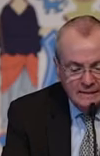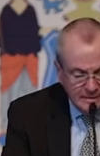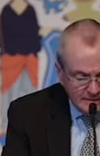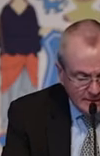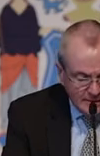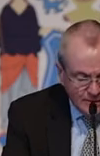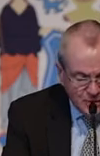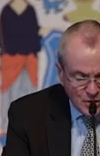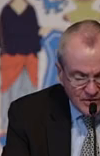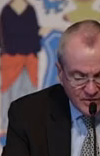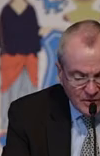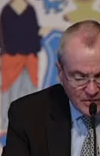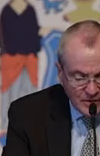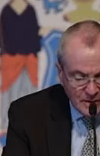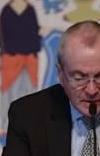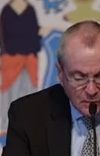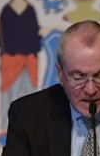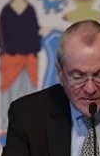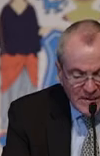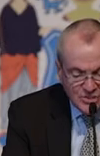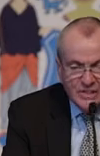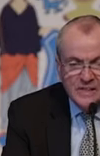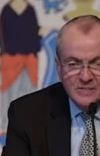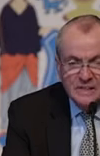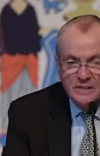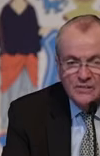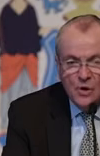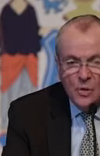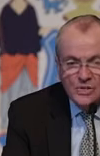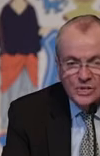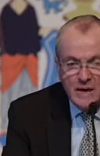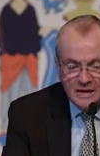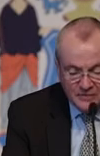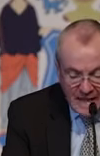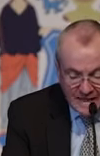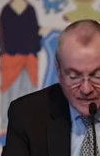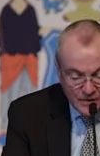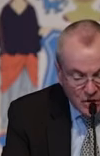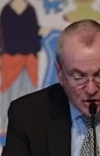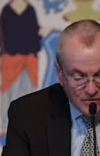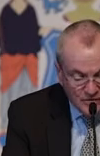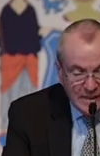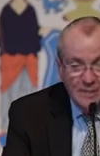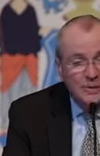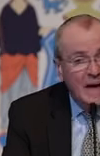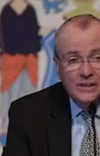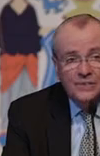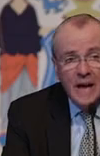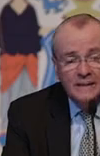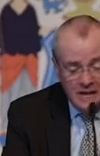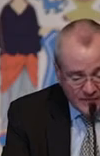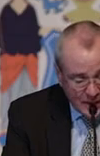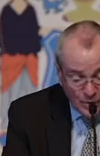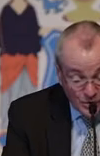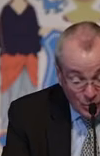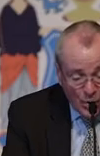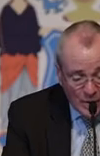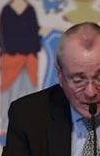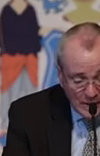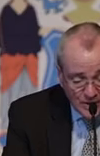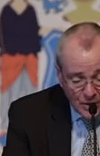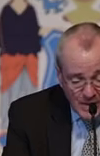that in the chart in front of you. We have a significant, there's no question about it, flattening of the curve. But that is not enough, and I wish